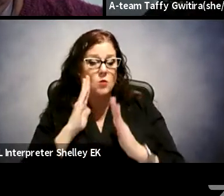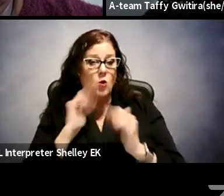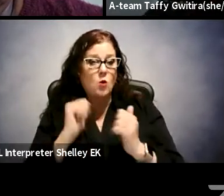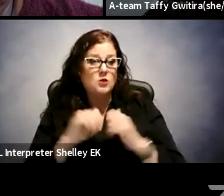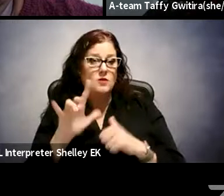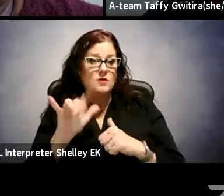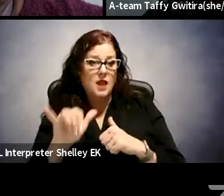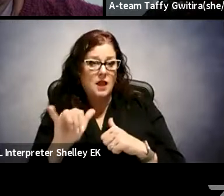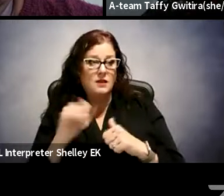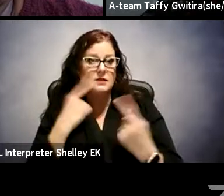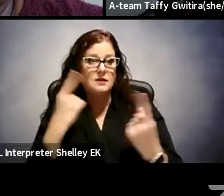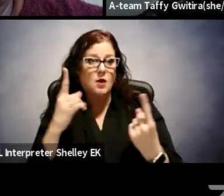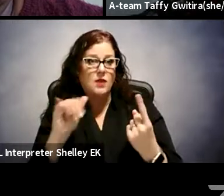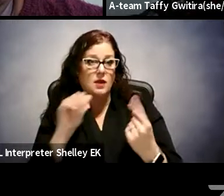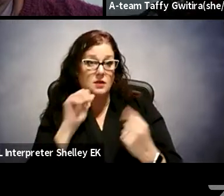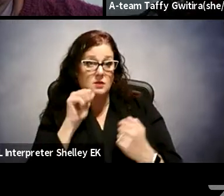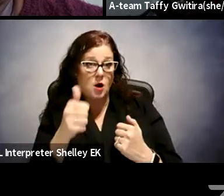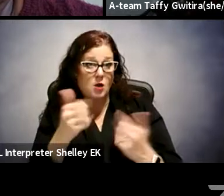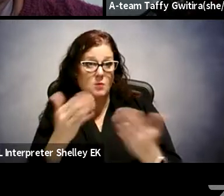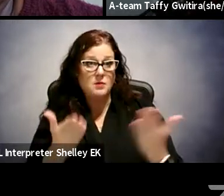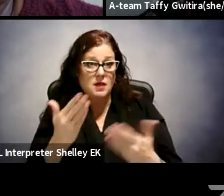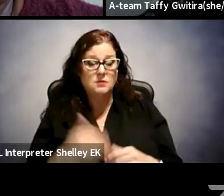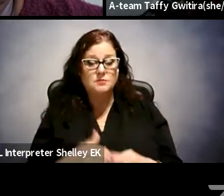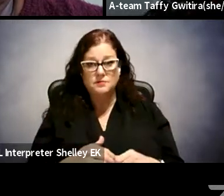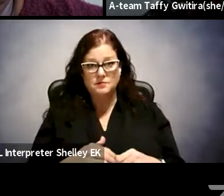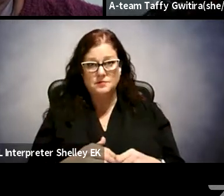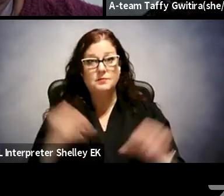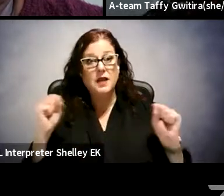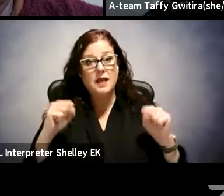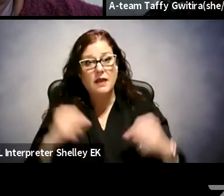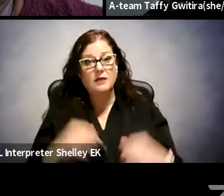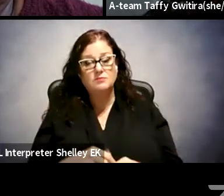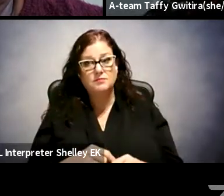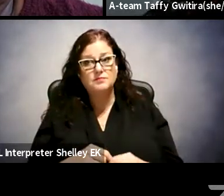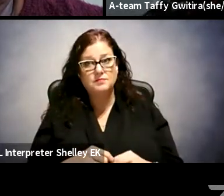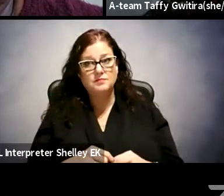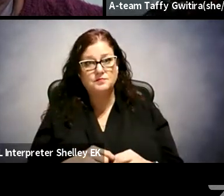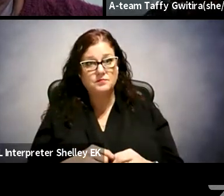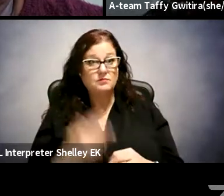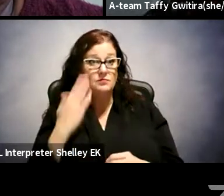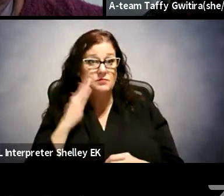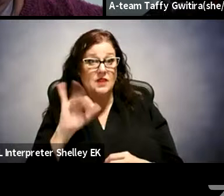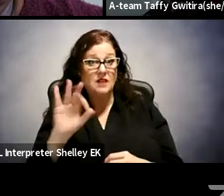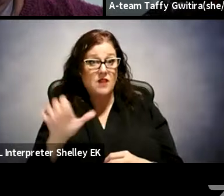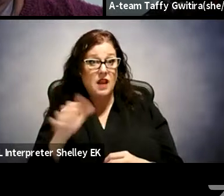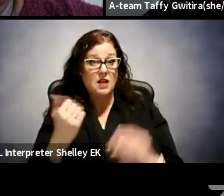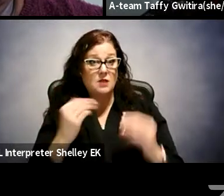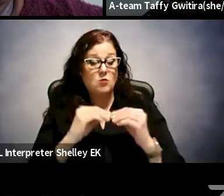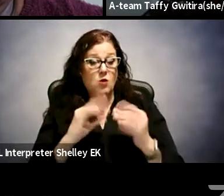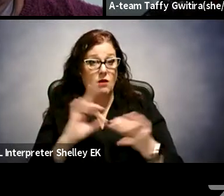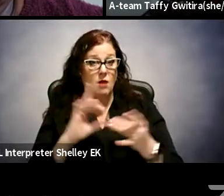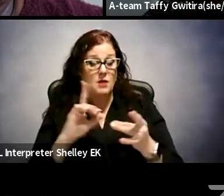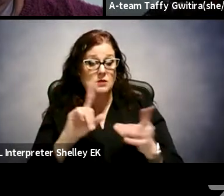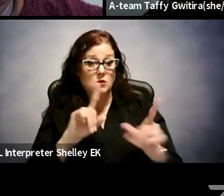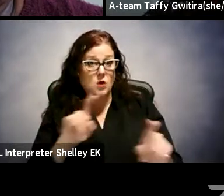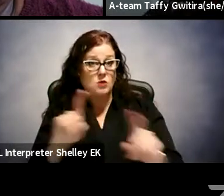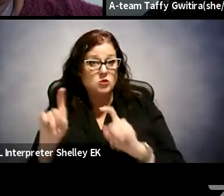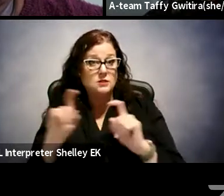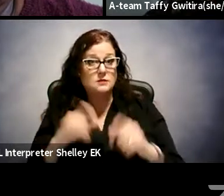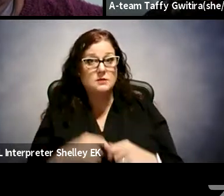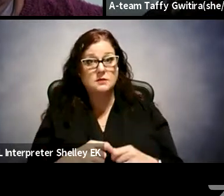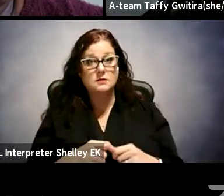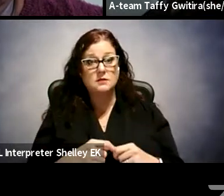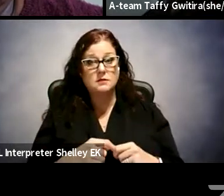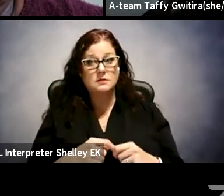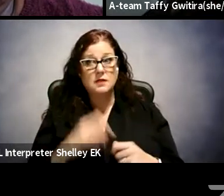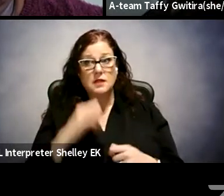that and announce that tomorrow maybe. But yeah, I don't know if there's any other comments or questions. If